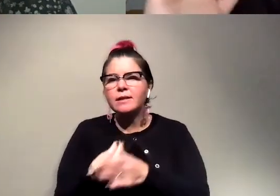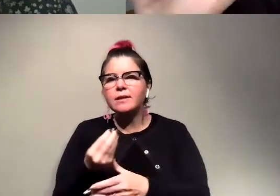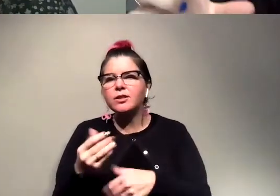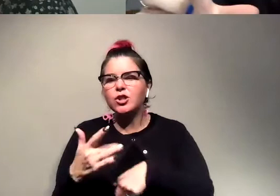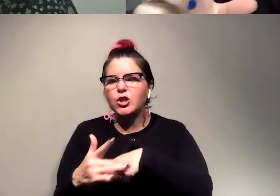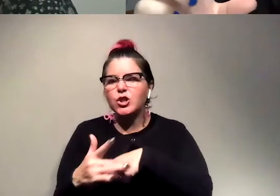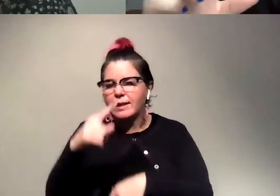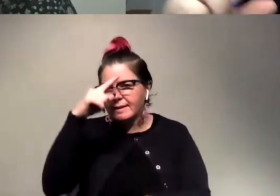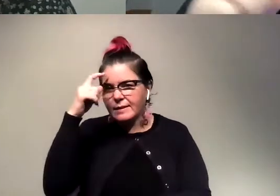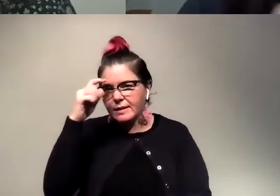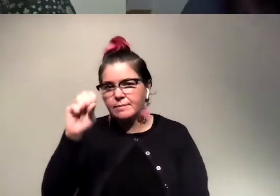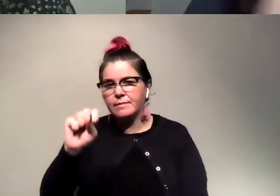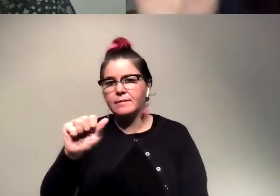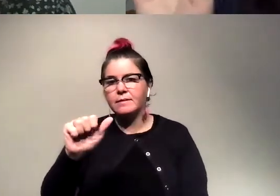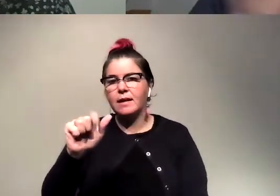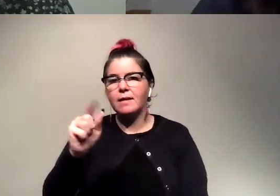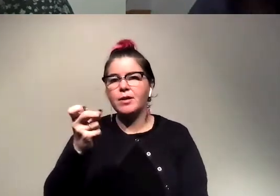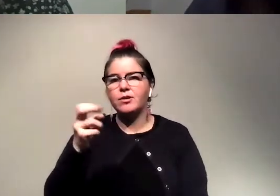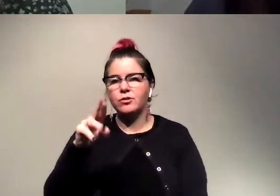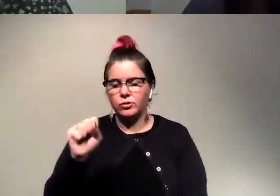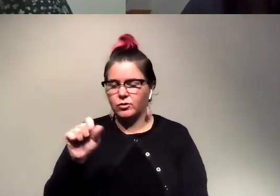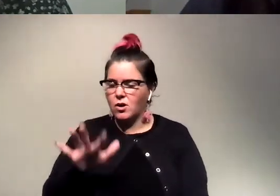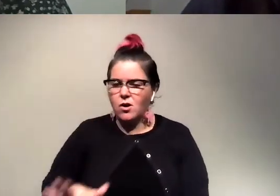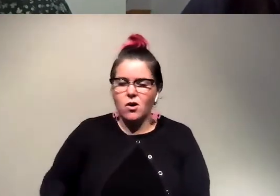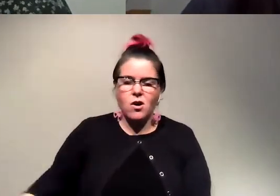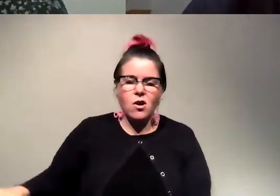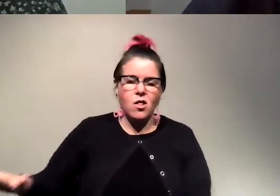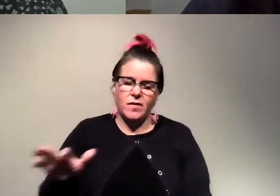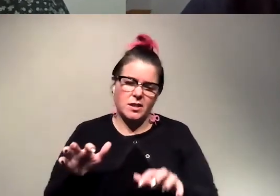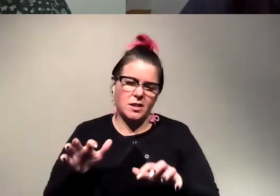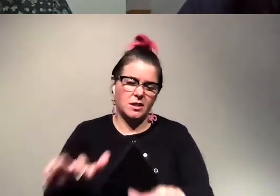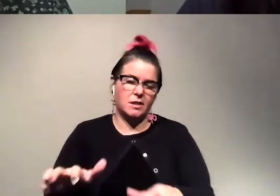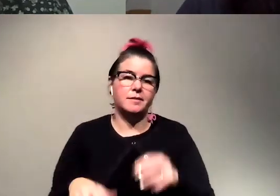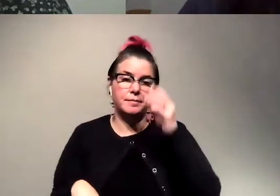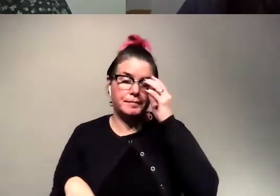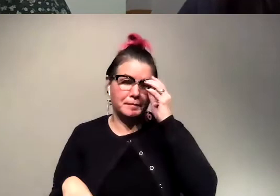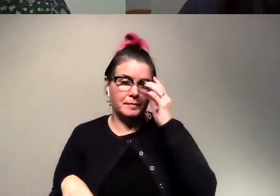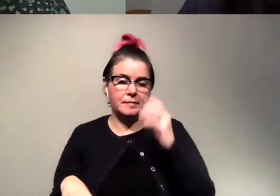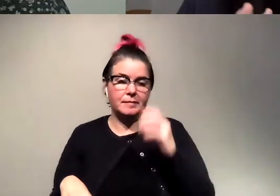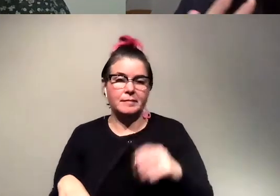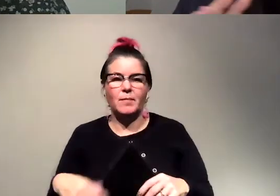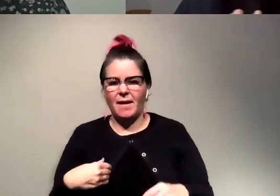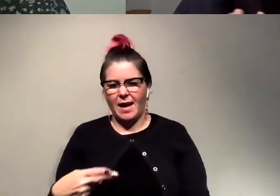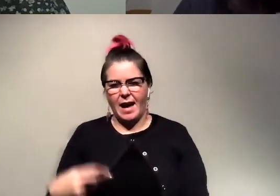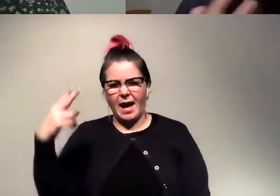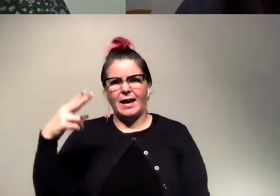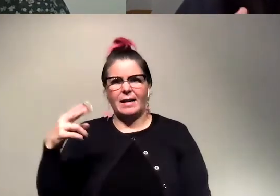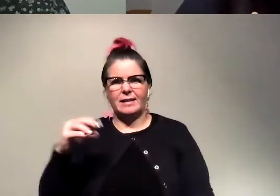summer for salamanders, because they are all over the place. We have some of the like highest